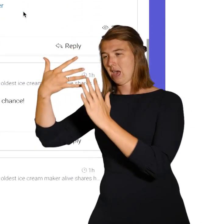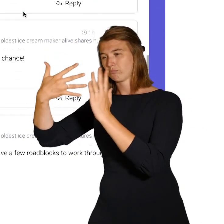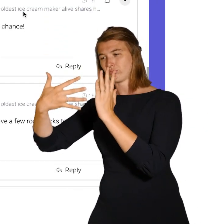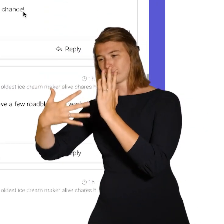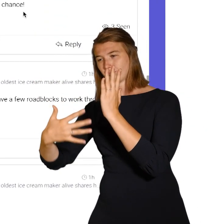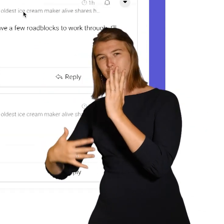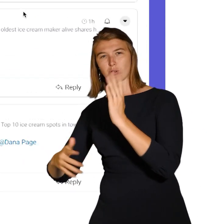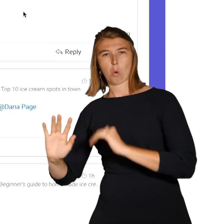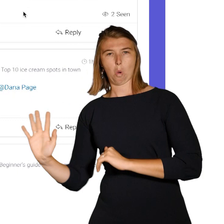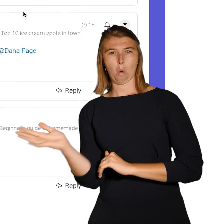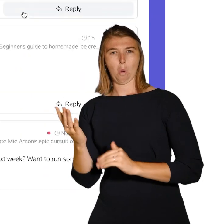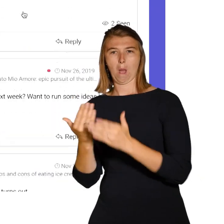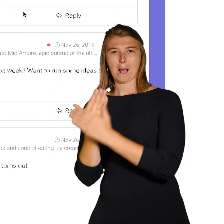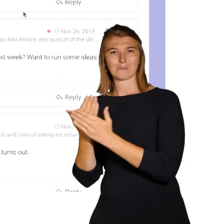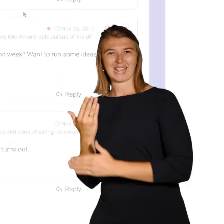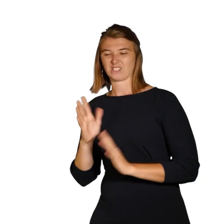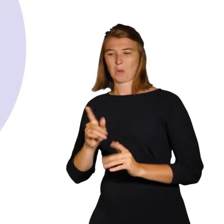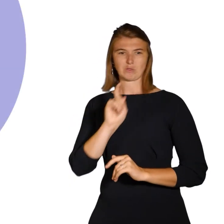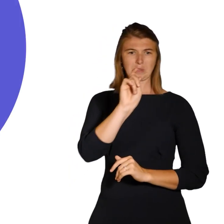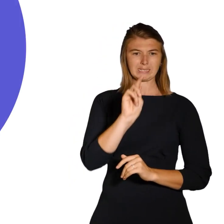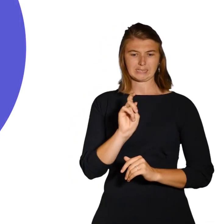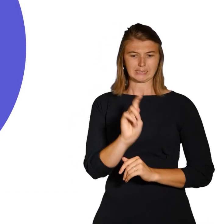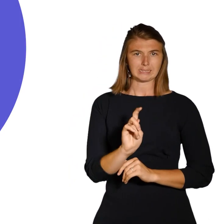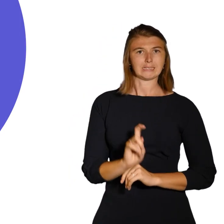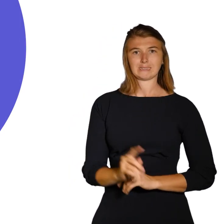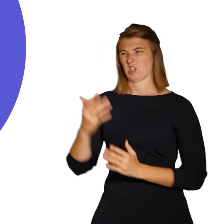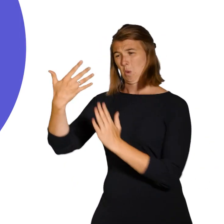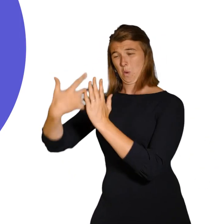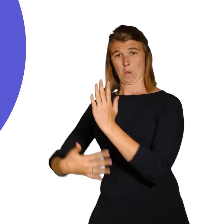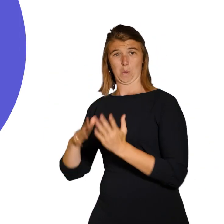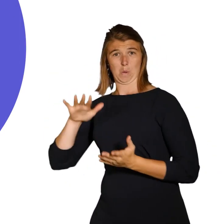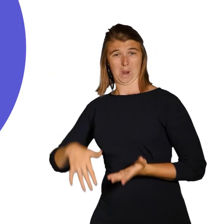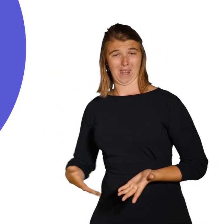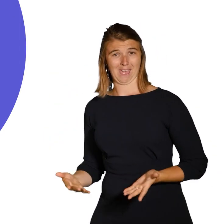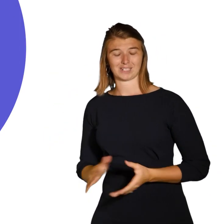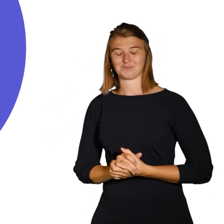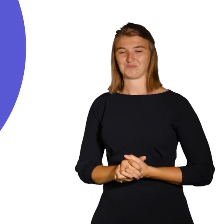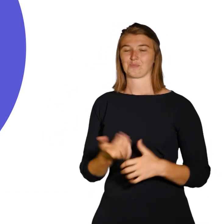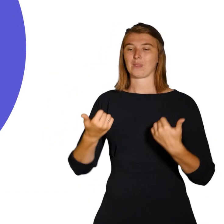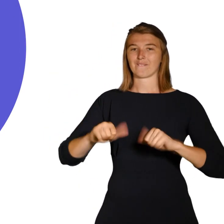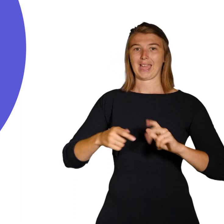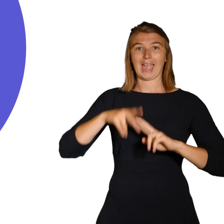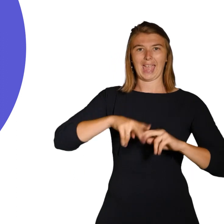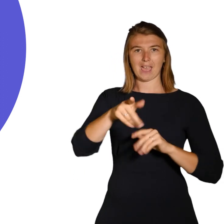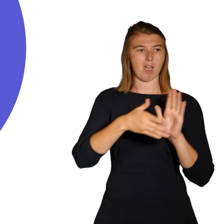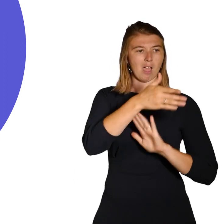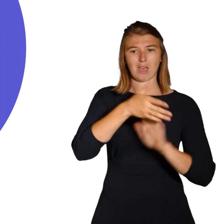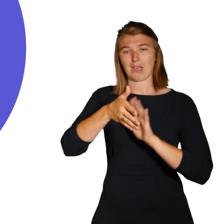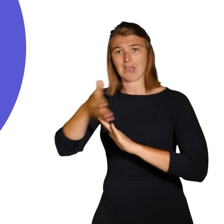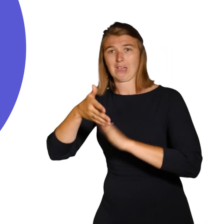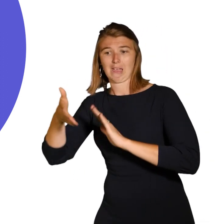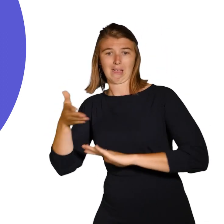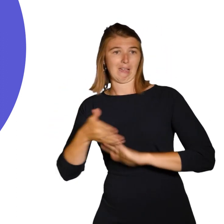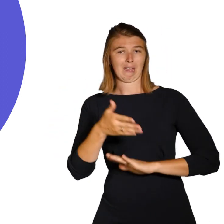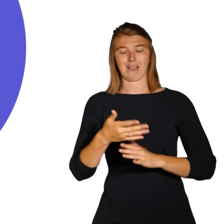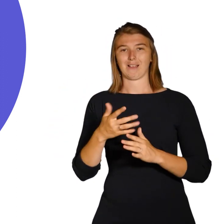needing to click into each one. Finally, if you're constantly on the go, be sure to check out the monday.com mobile app.